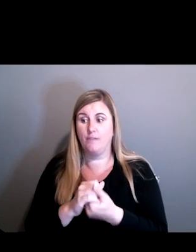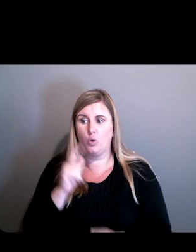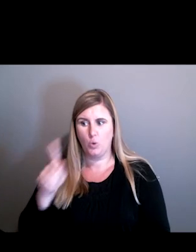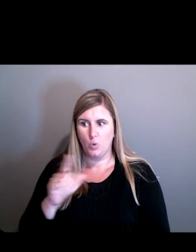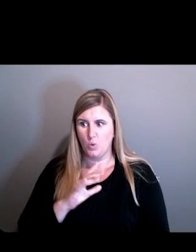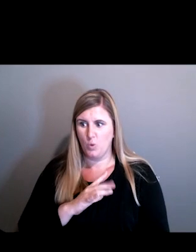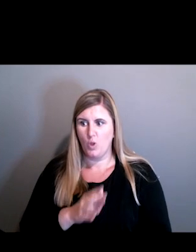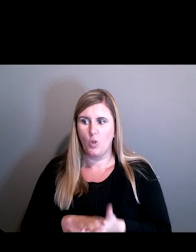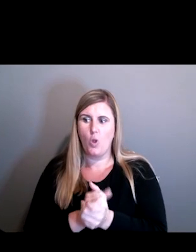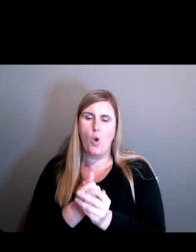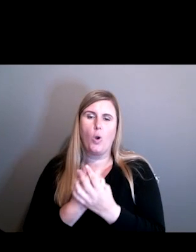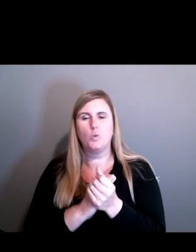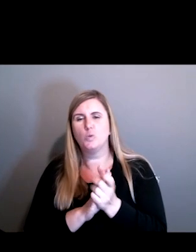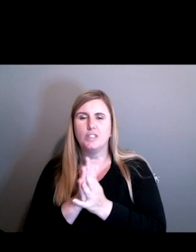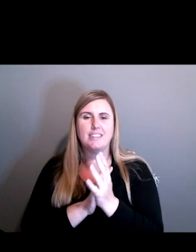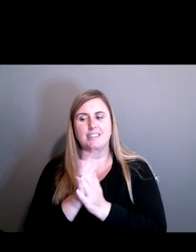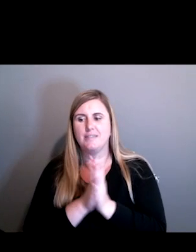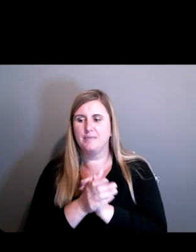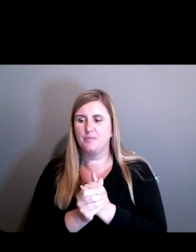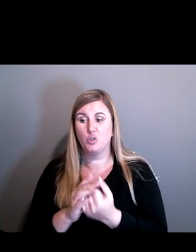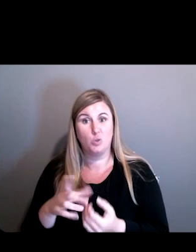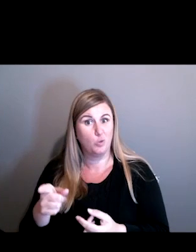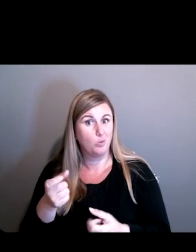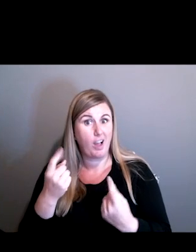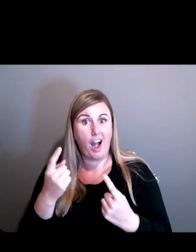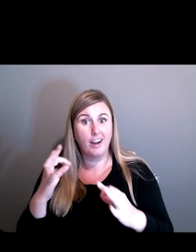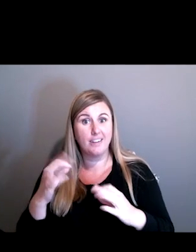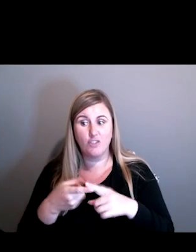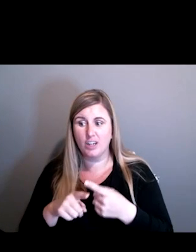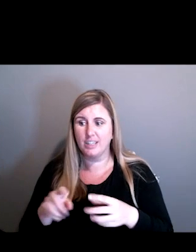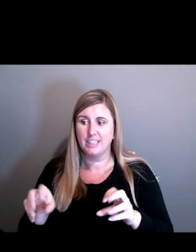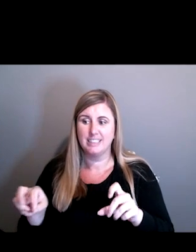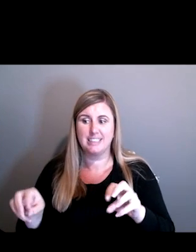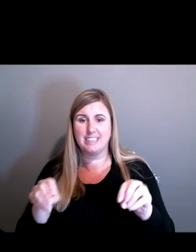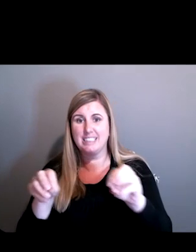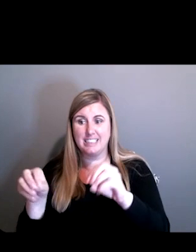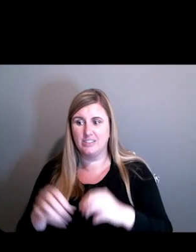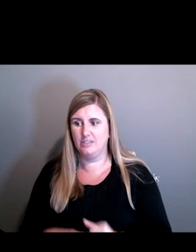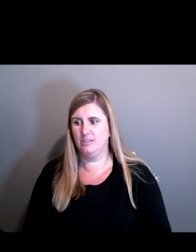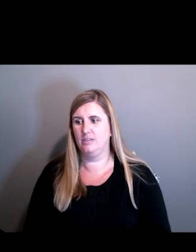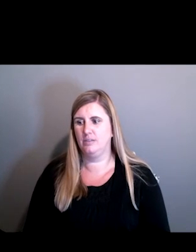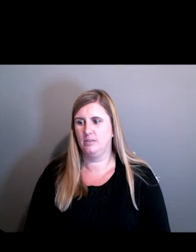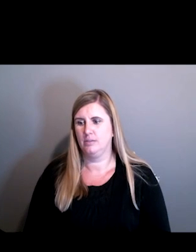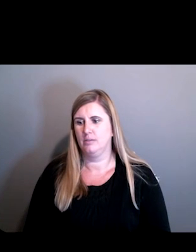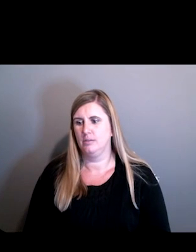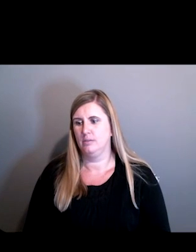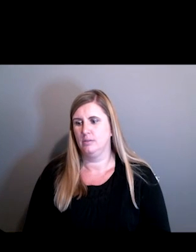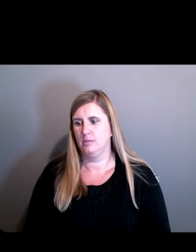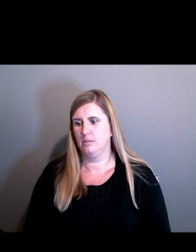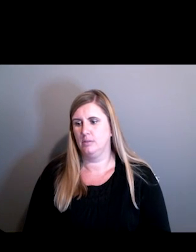some lotion for you. Good. Yes, you got it, friend. Here's a tickle,